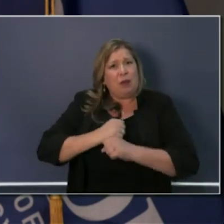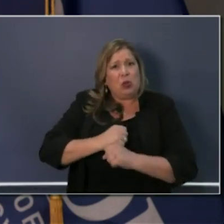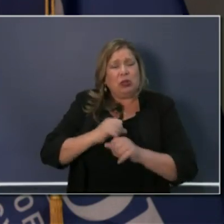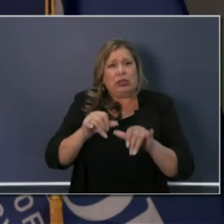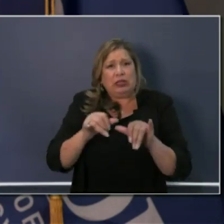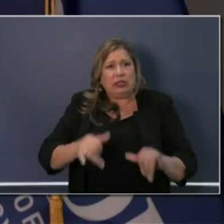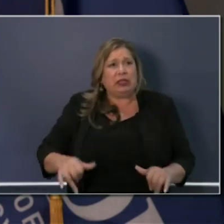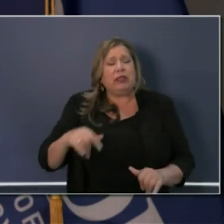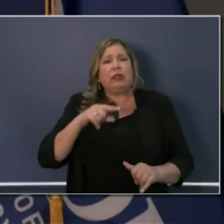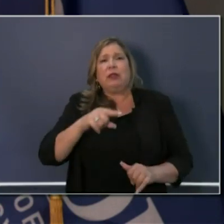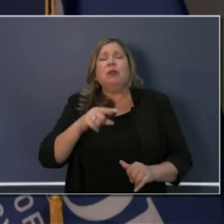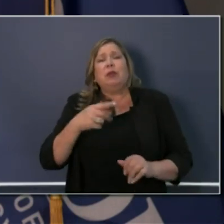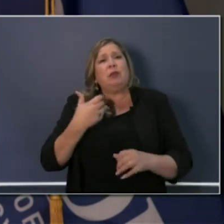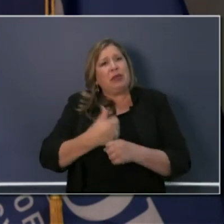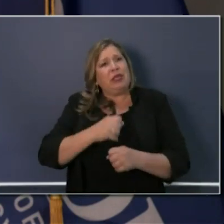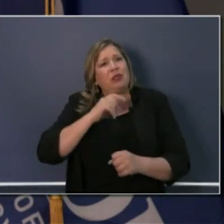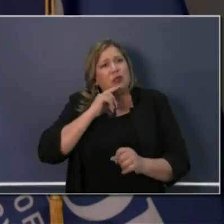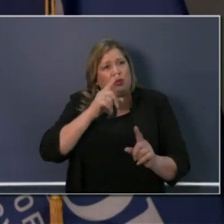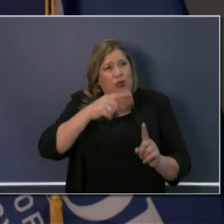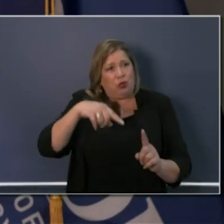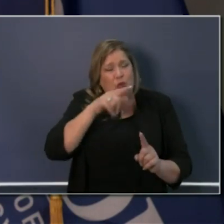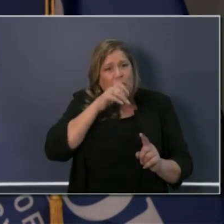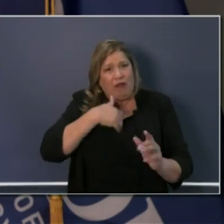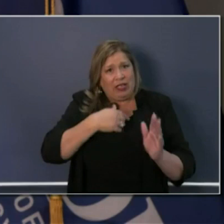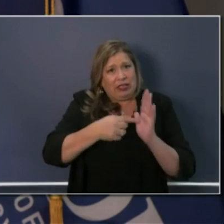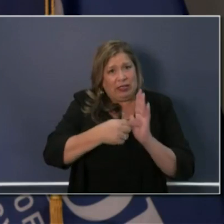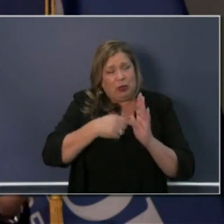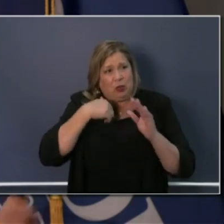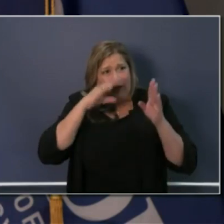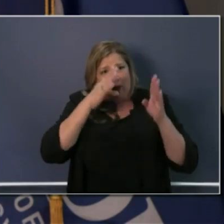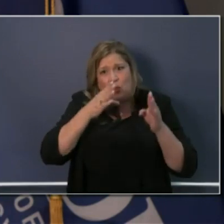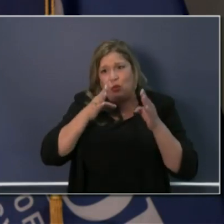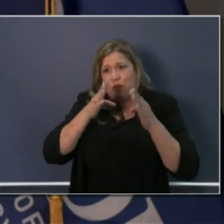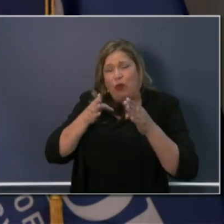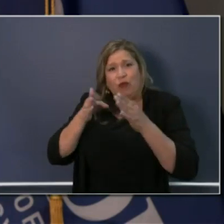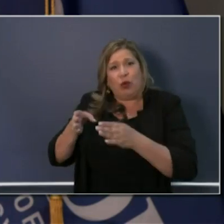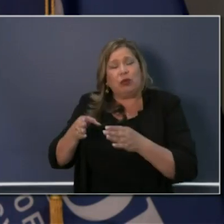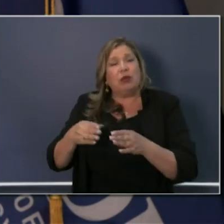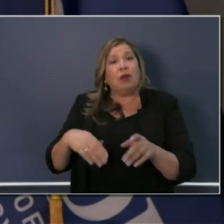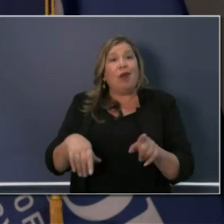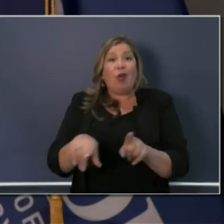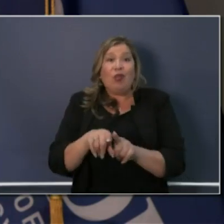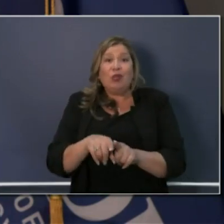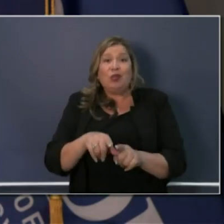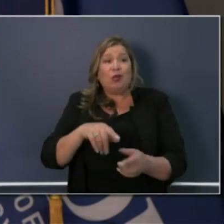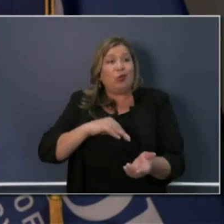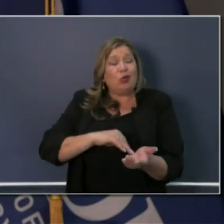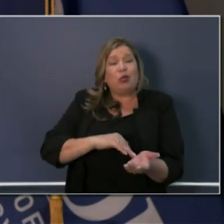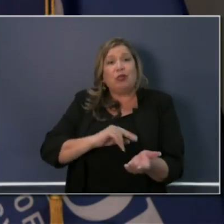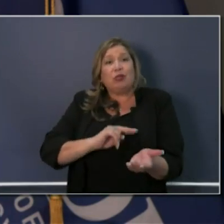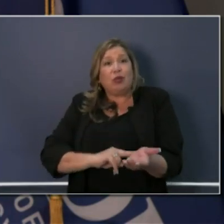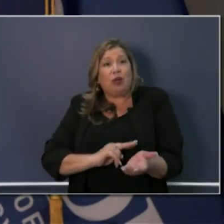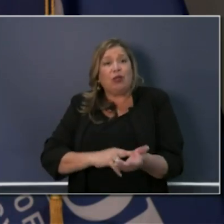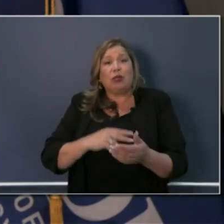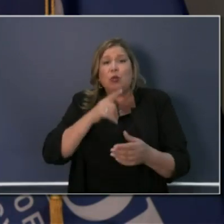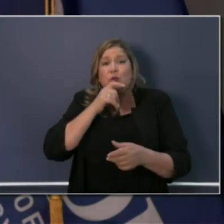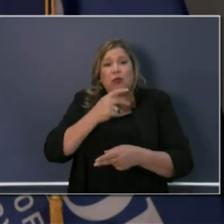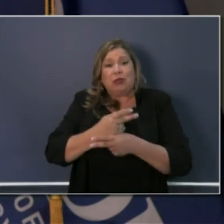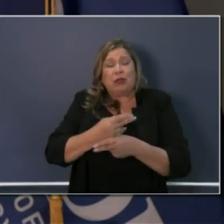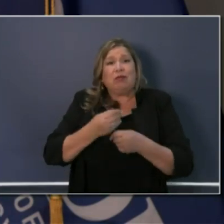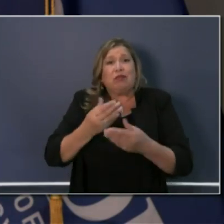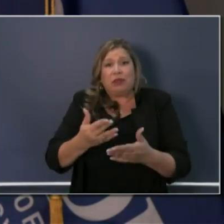are in the hospitals that have symptoms, and most significantly, our caregivers, to make sure they remain healthy throughout